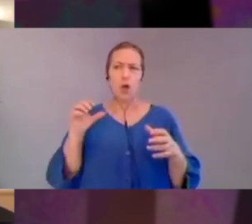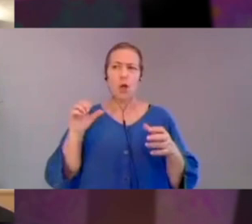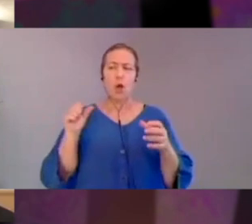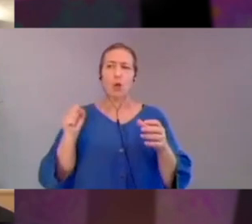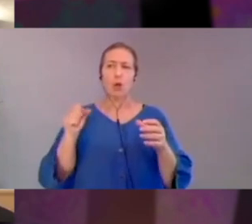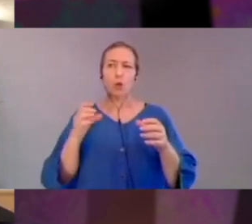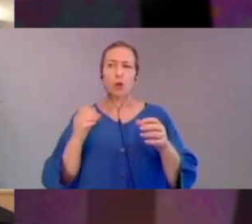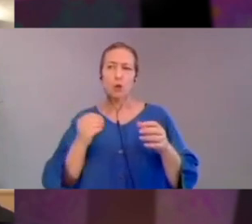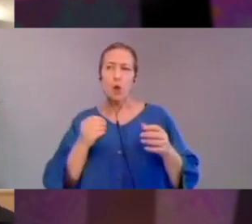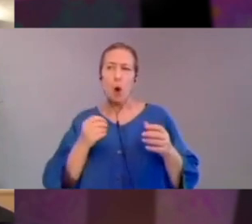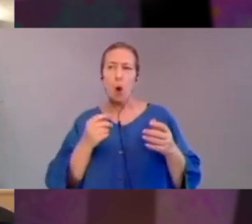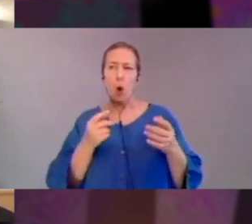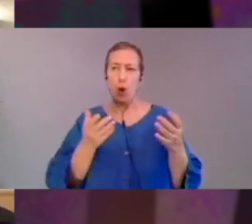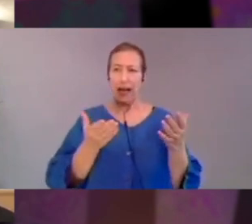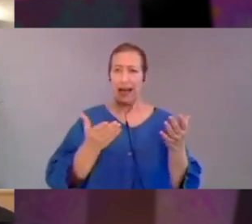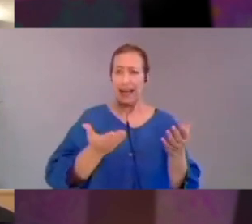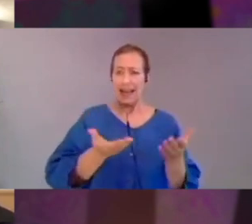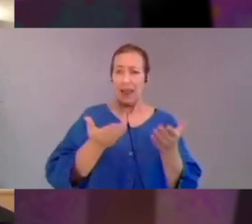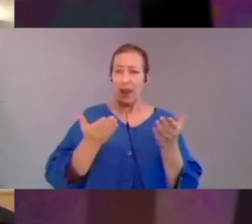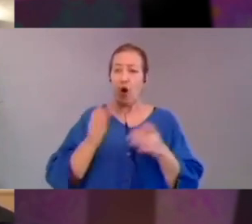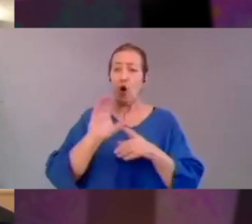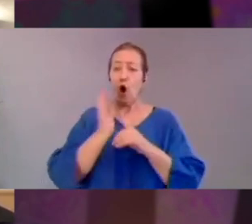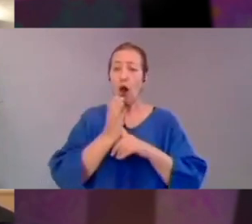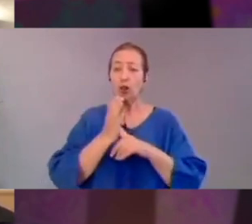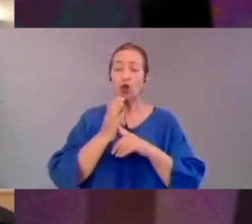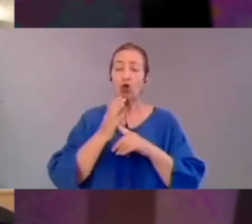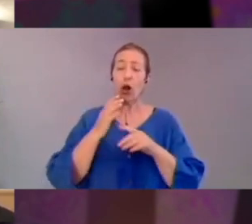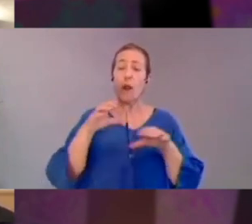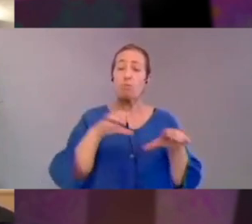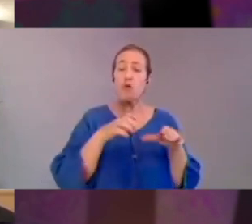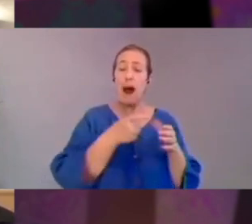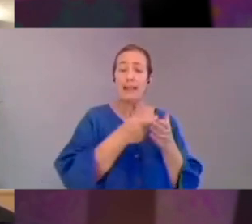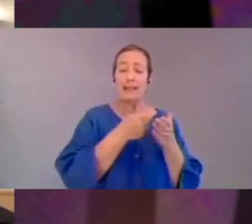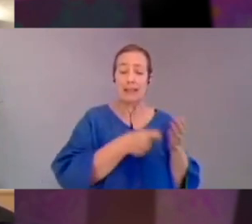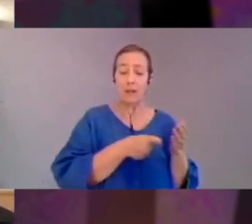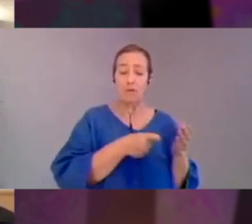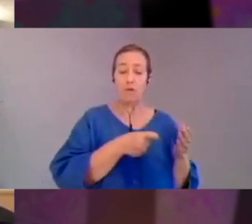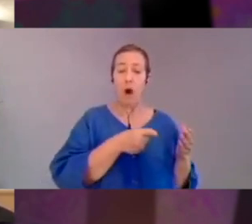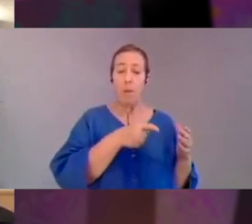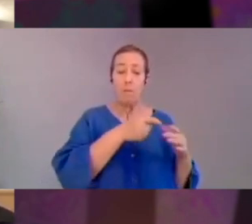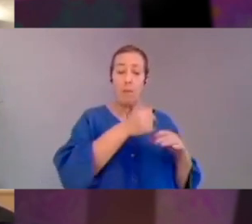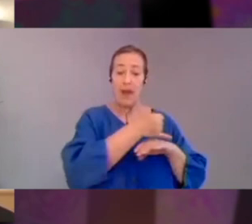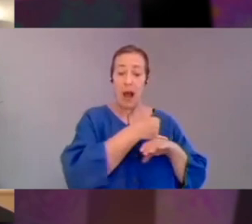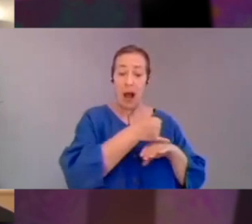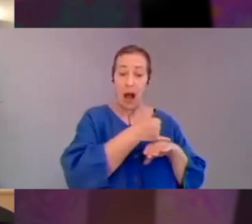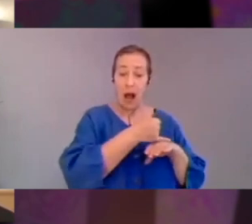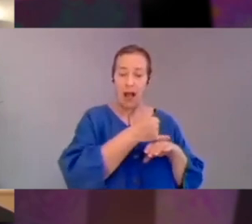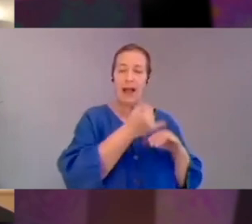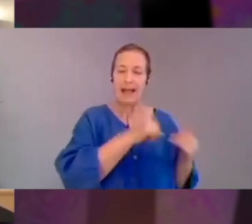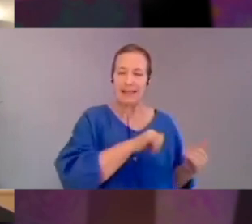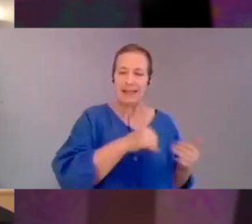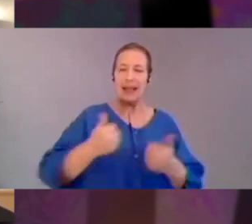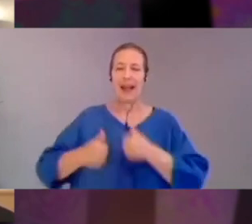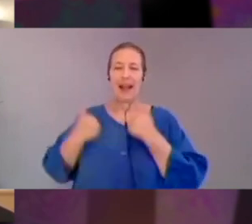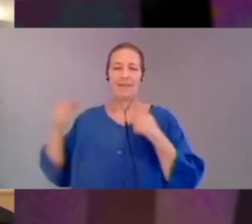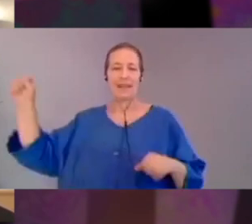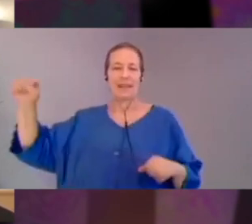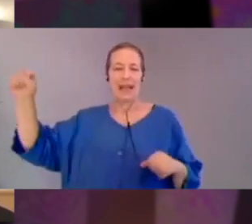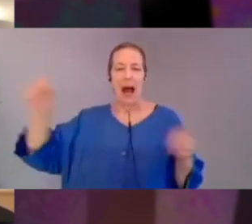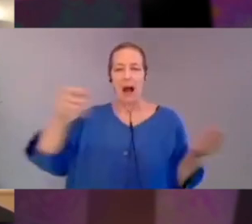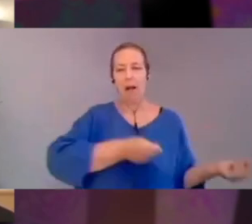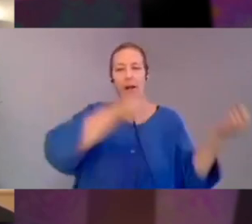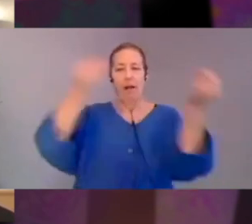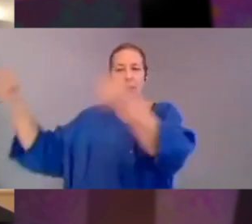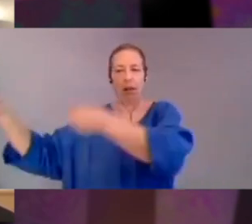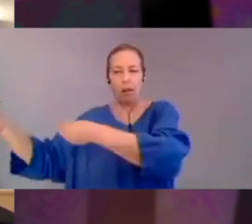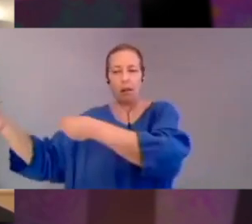those. And all of that, you know, my family's dance group growing up, you know,